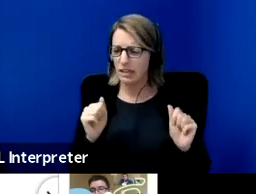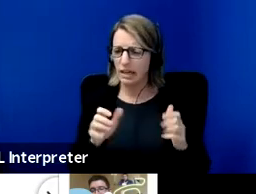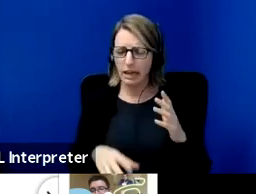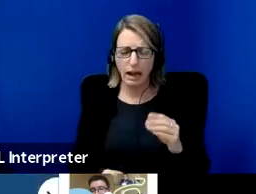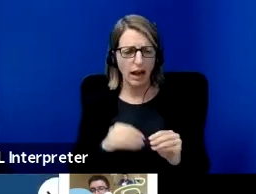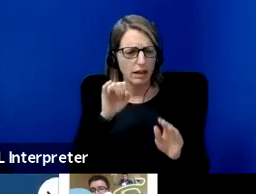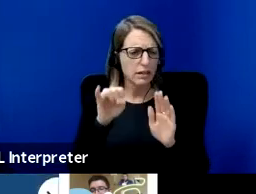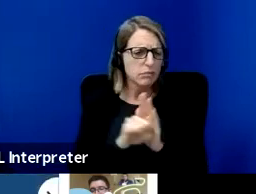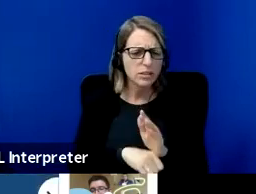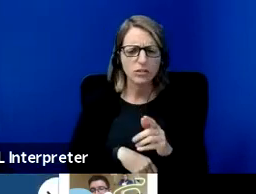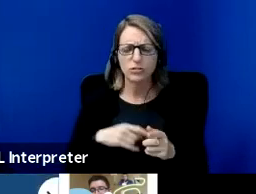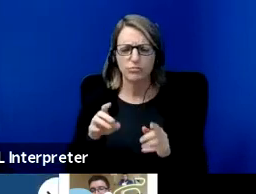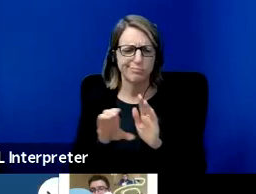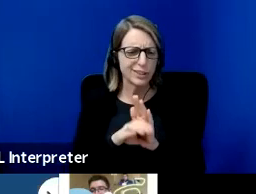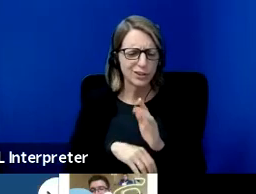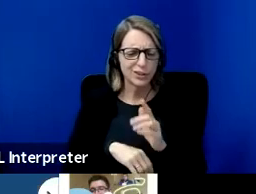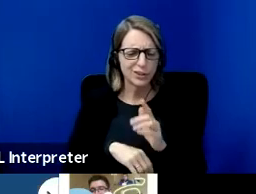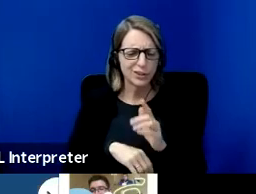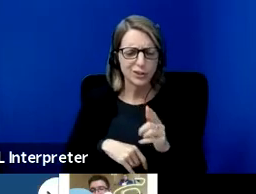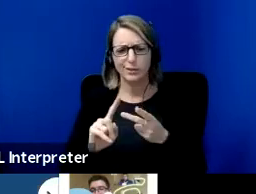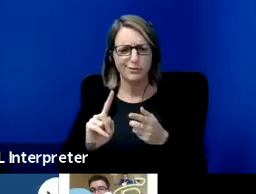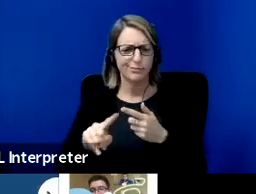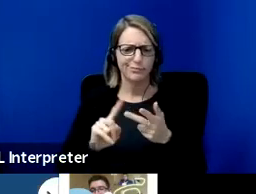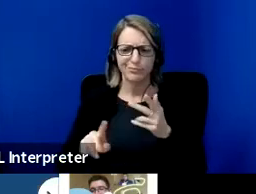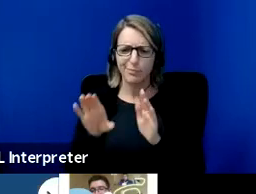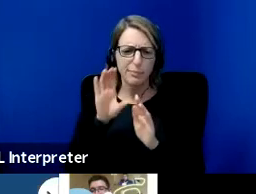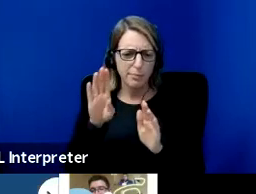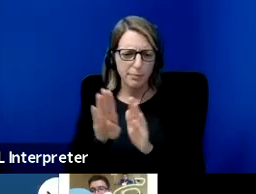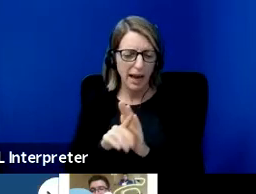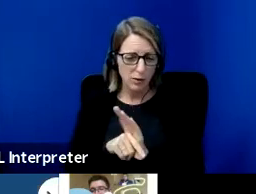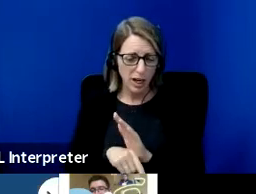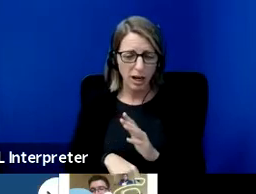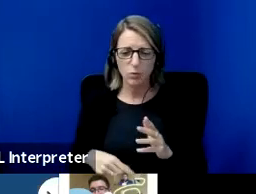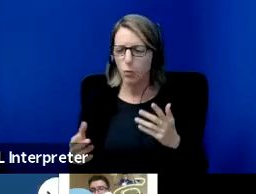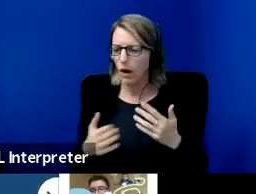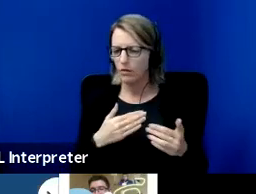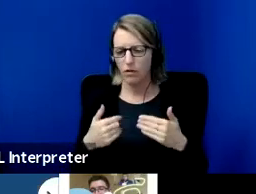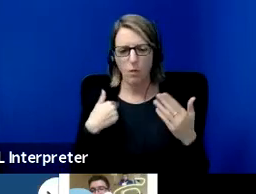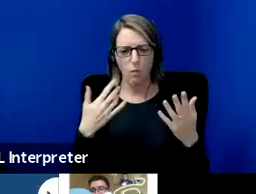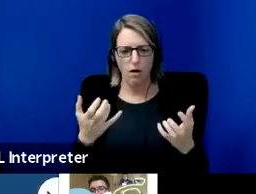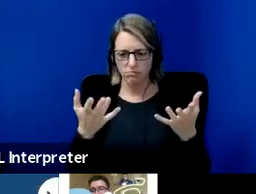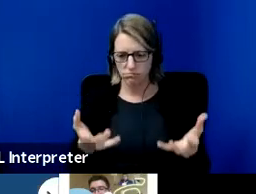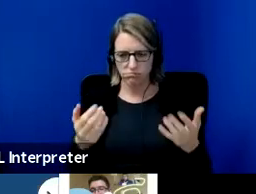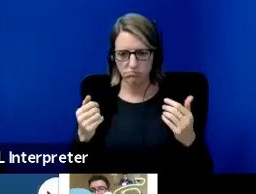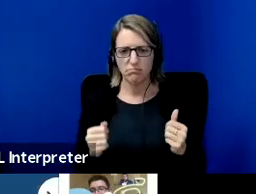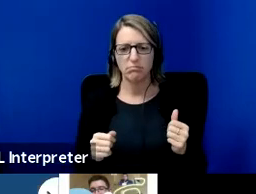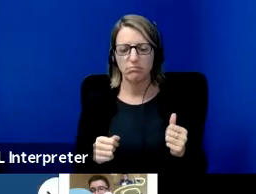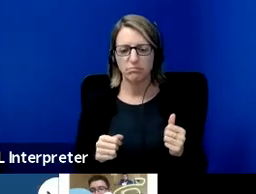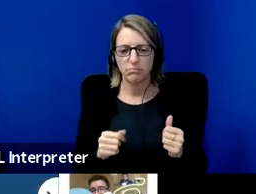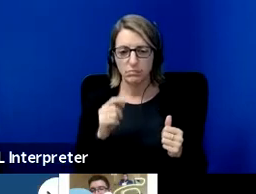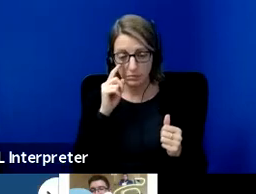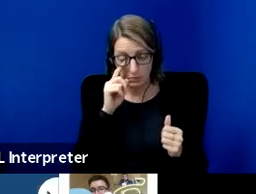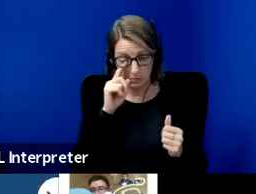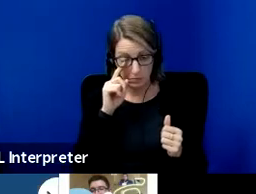background. I can do whatever I want to format this. I can say use the